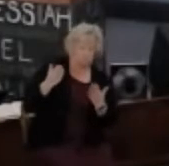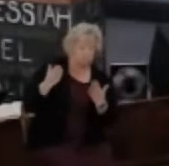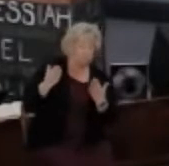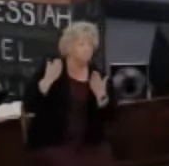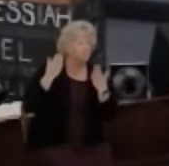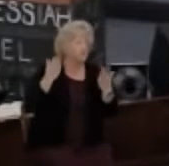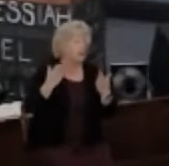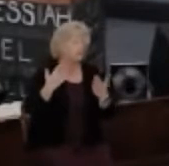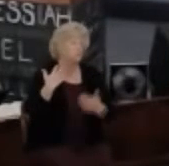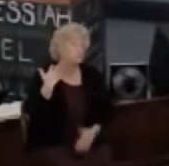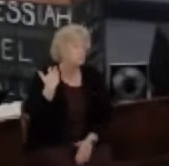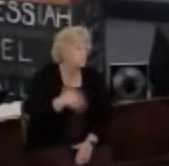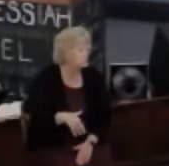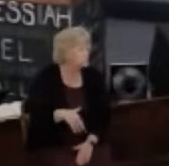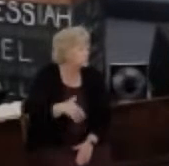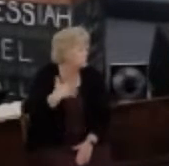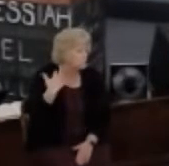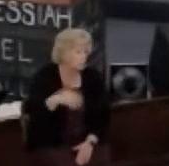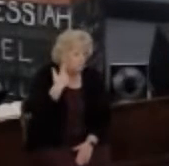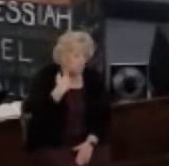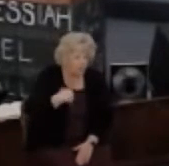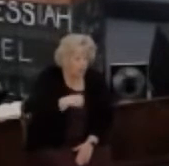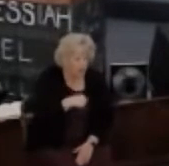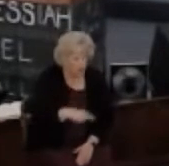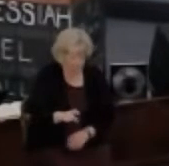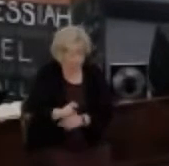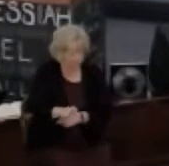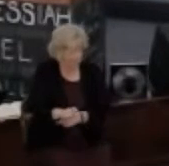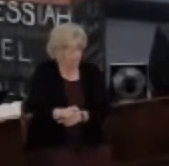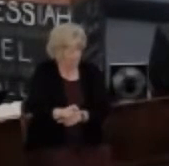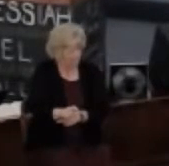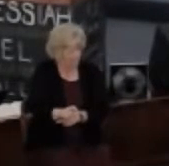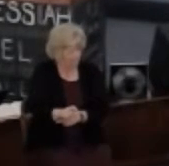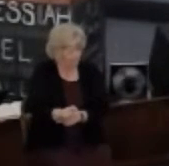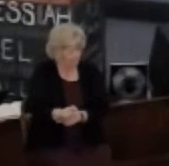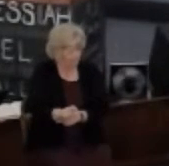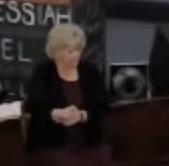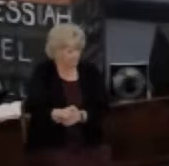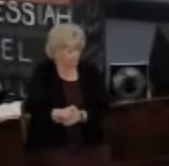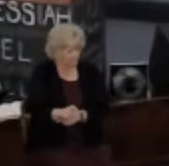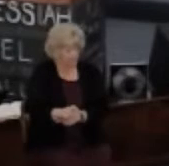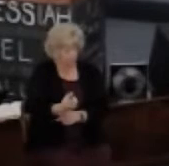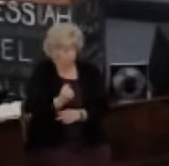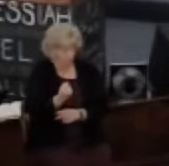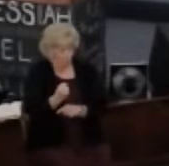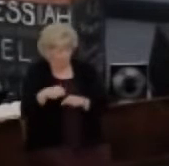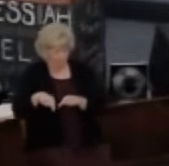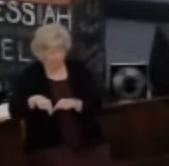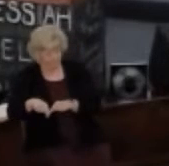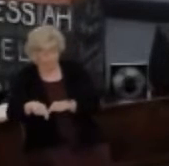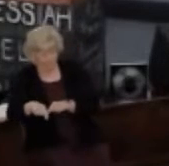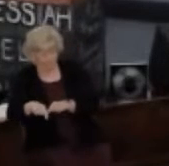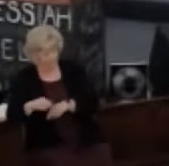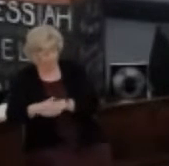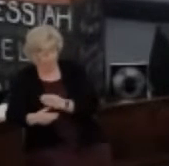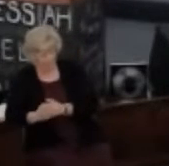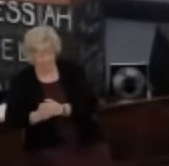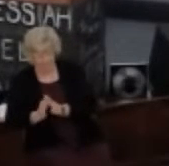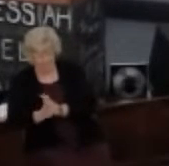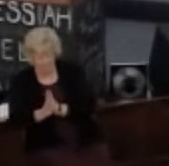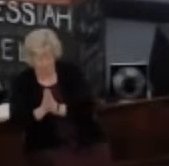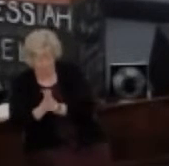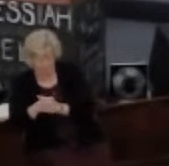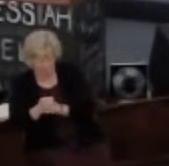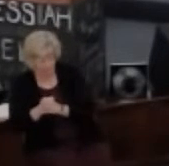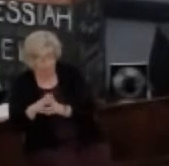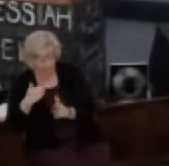a miraculous way for the very needs that may have held us back from total commitment. We may work all